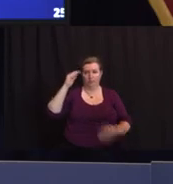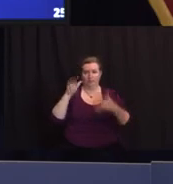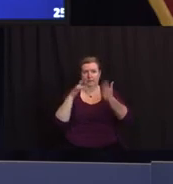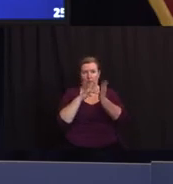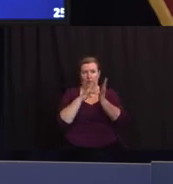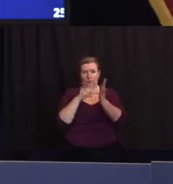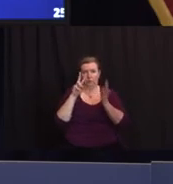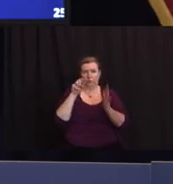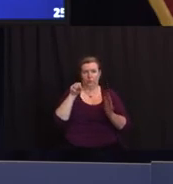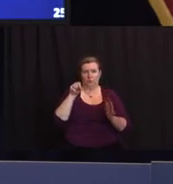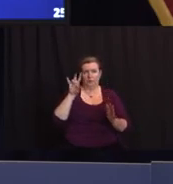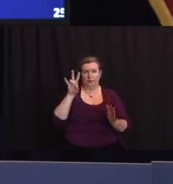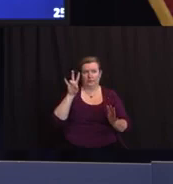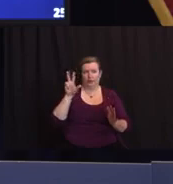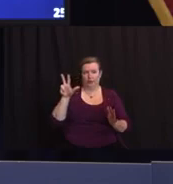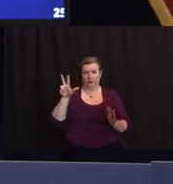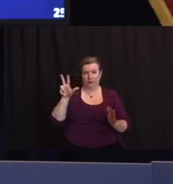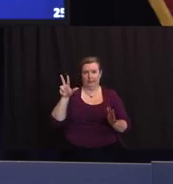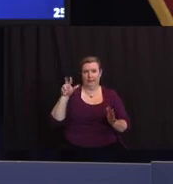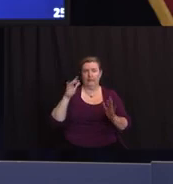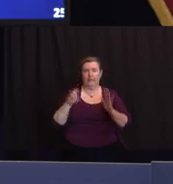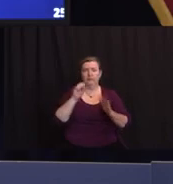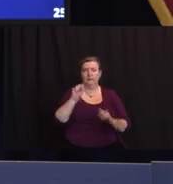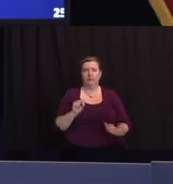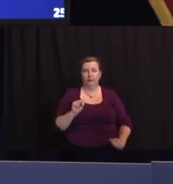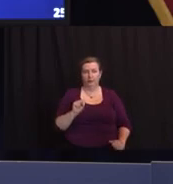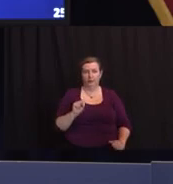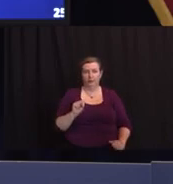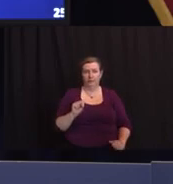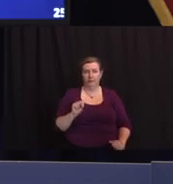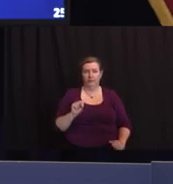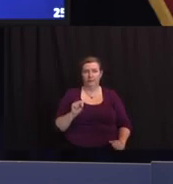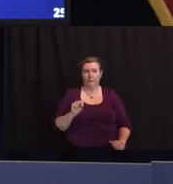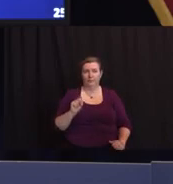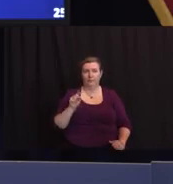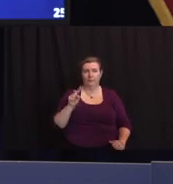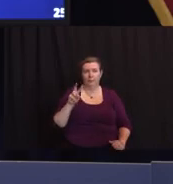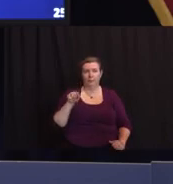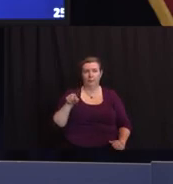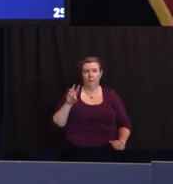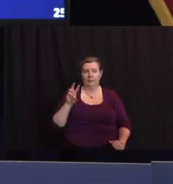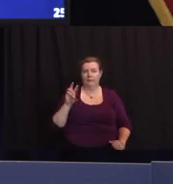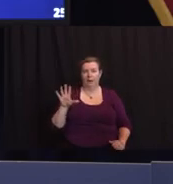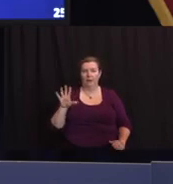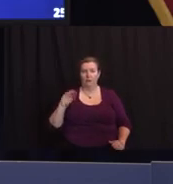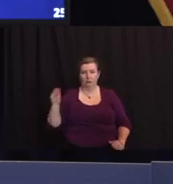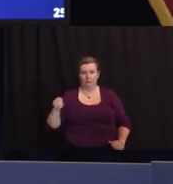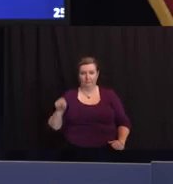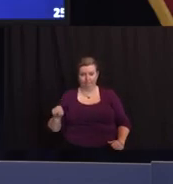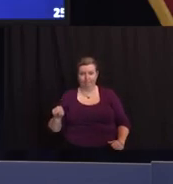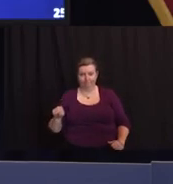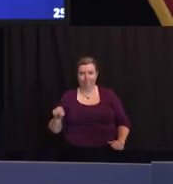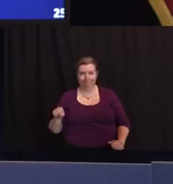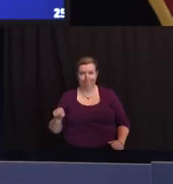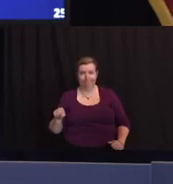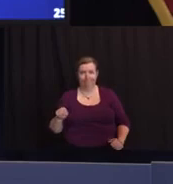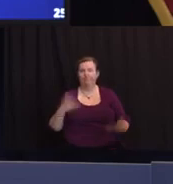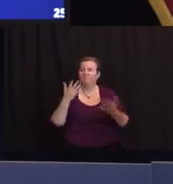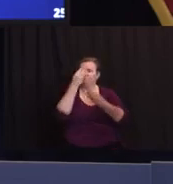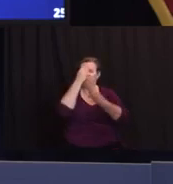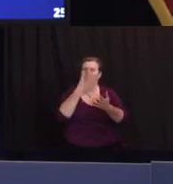state, 2.73%. And the southern part of the state, 2.65%. That concludes my daily